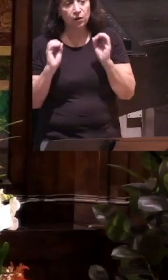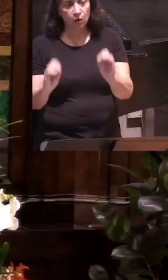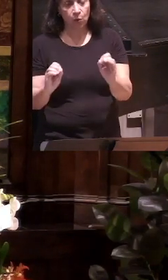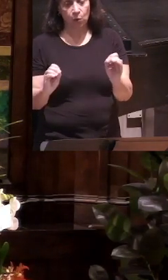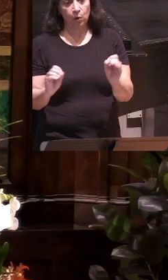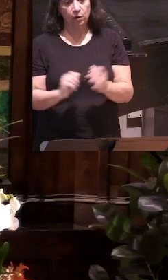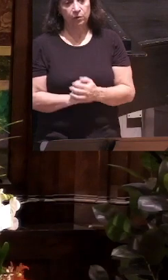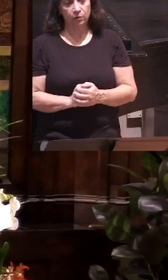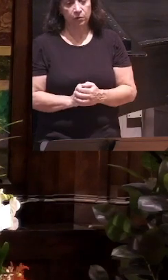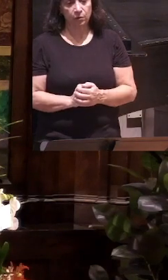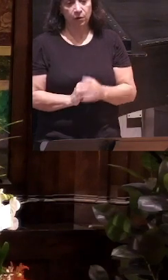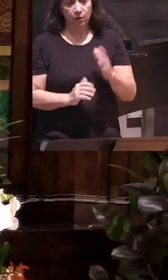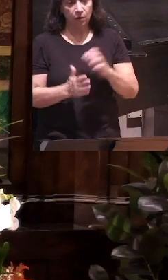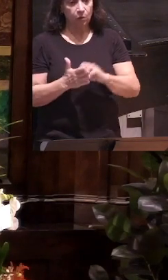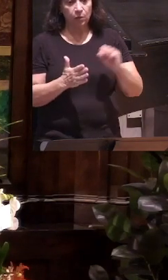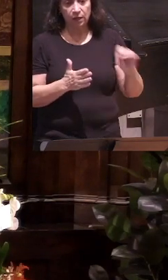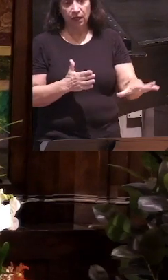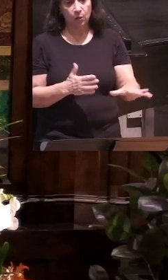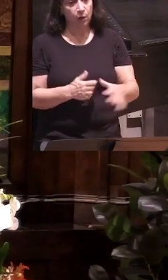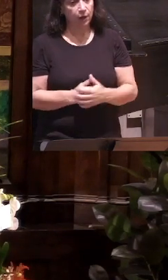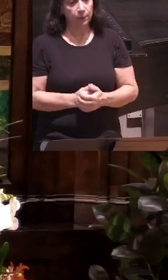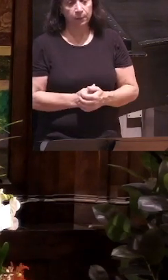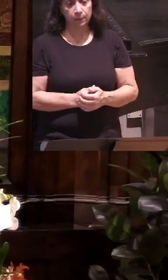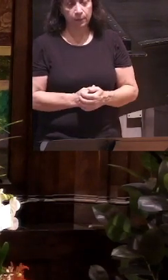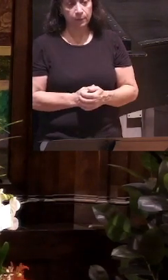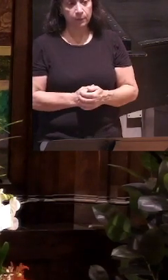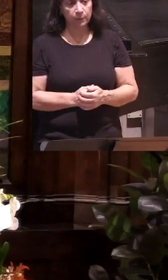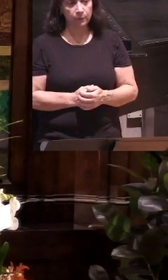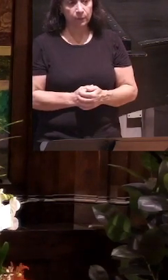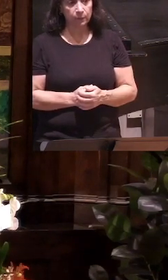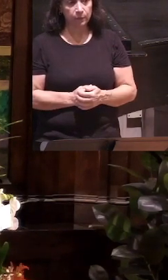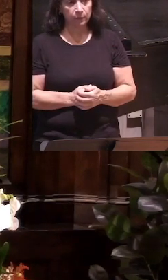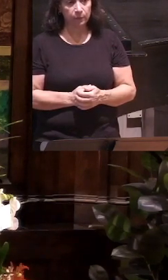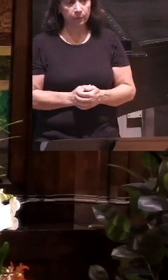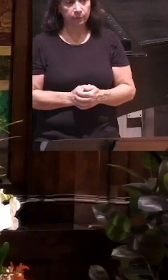no one will take it from us."